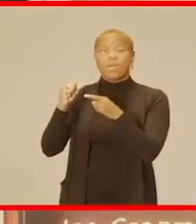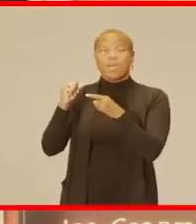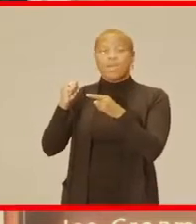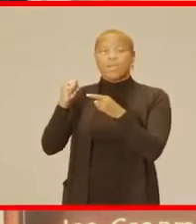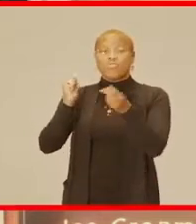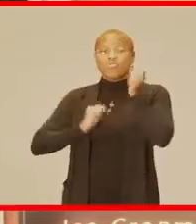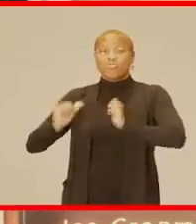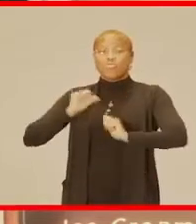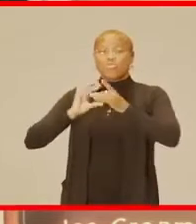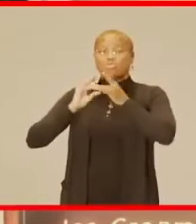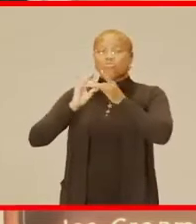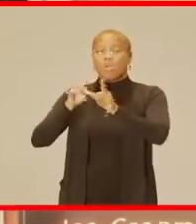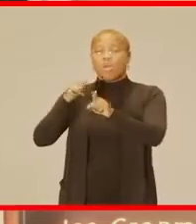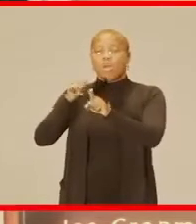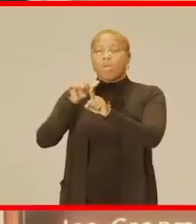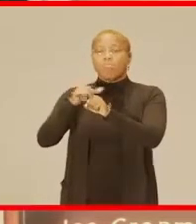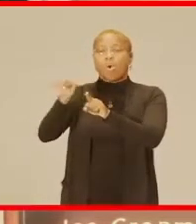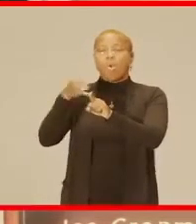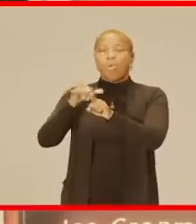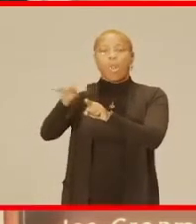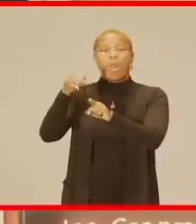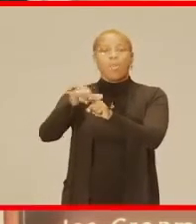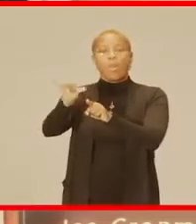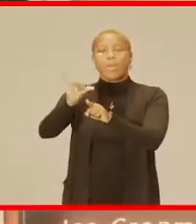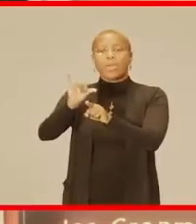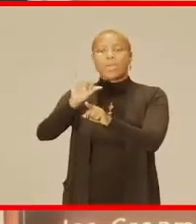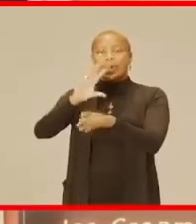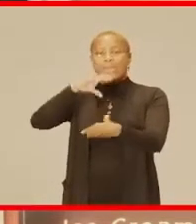series about bullying in Japanese high schools.